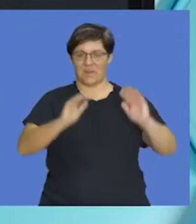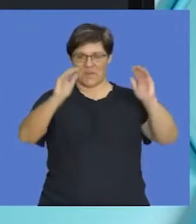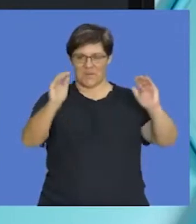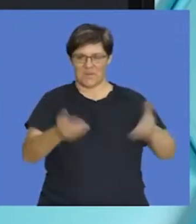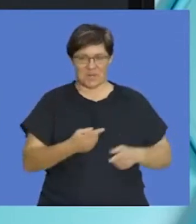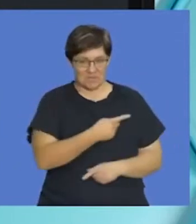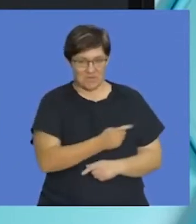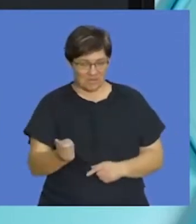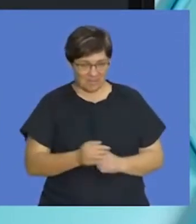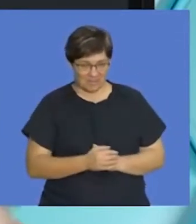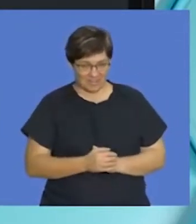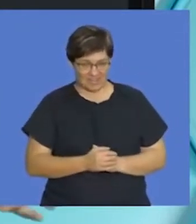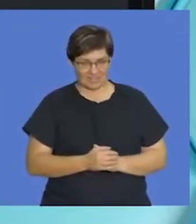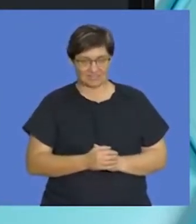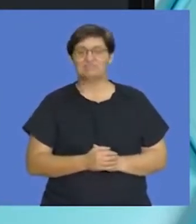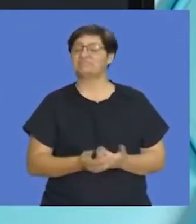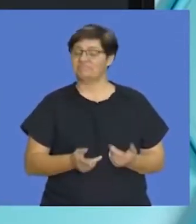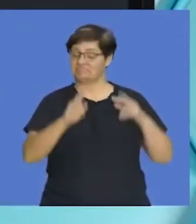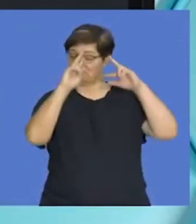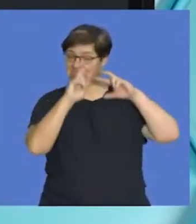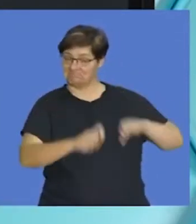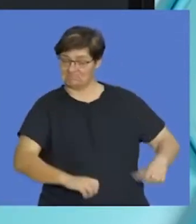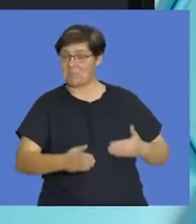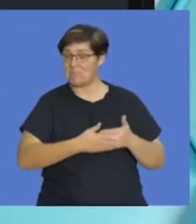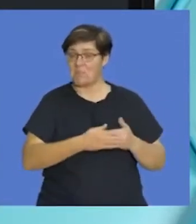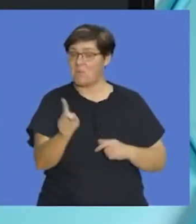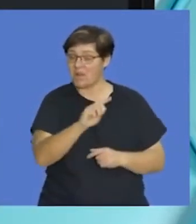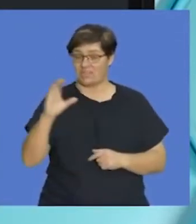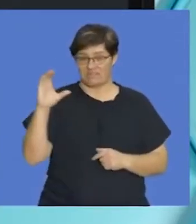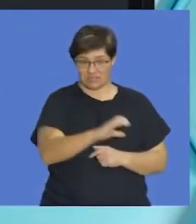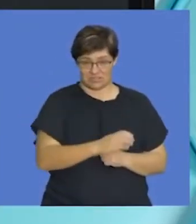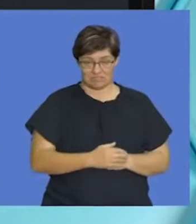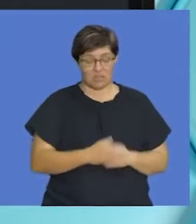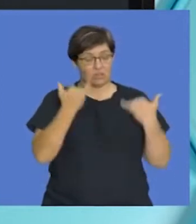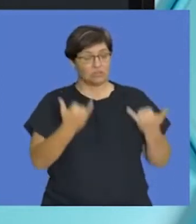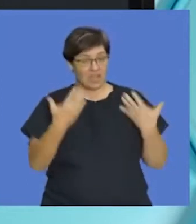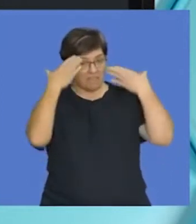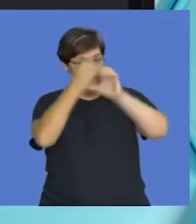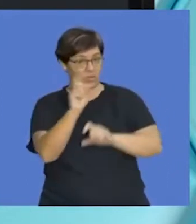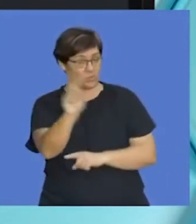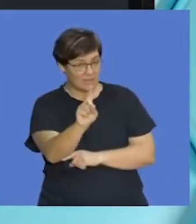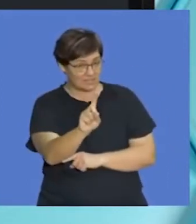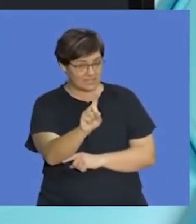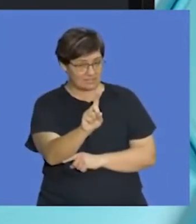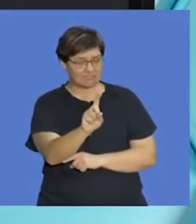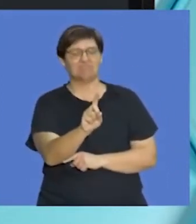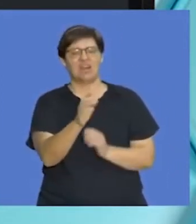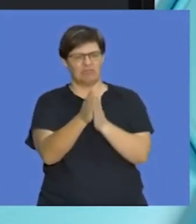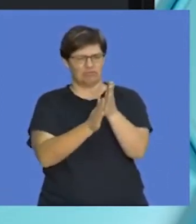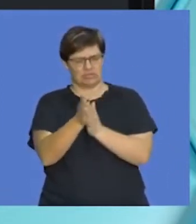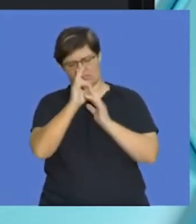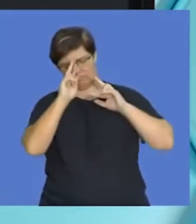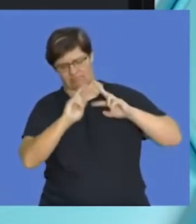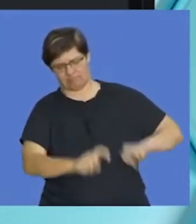Welcome everyone. So we're back to our investigation of forces, and particularly today, and I'm very excited, we're going to be looking at